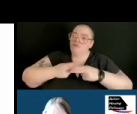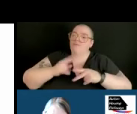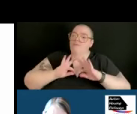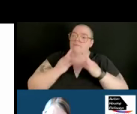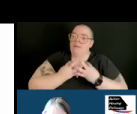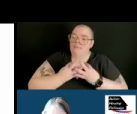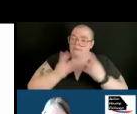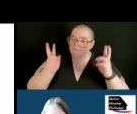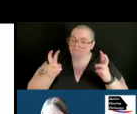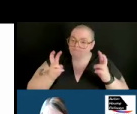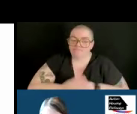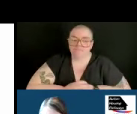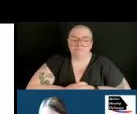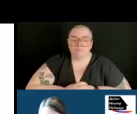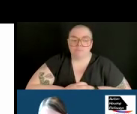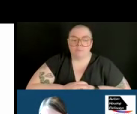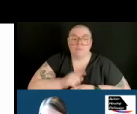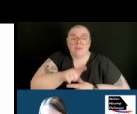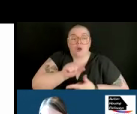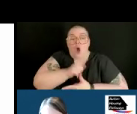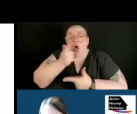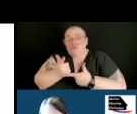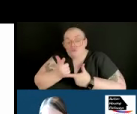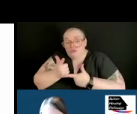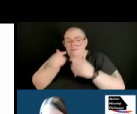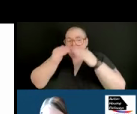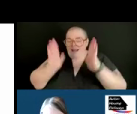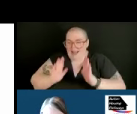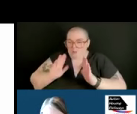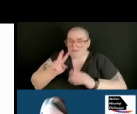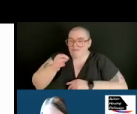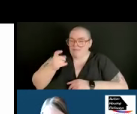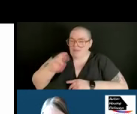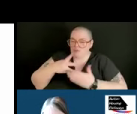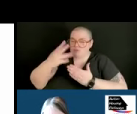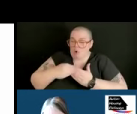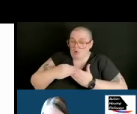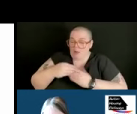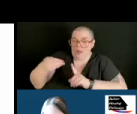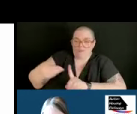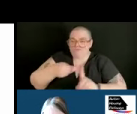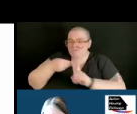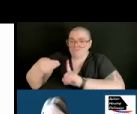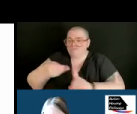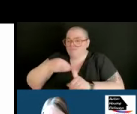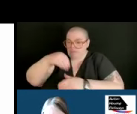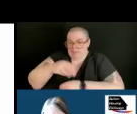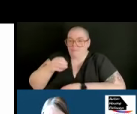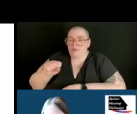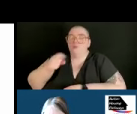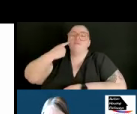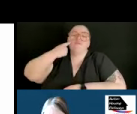The Alternative Housing Voucher Program is a portable voucher in Massachusetts just for adults with